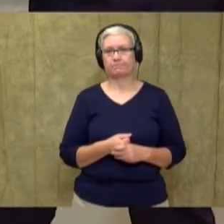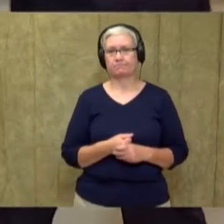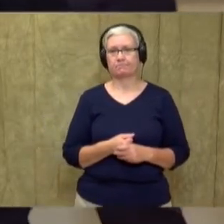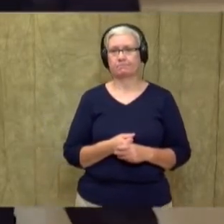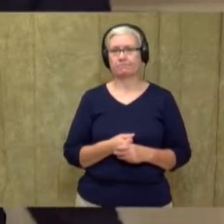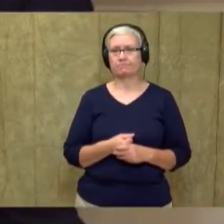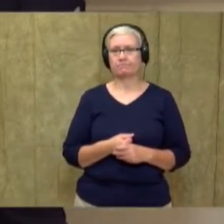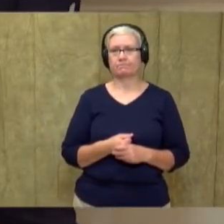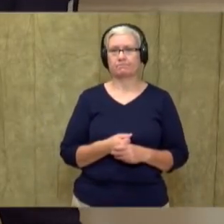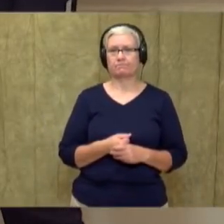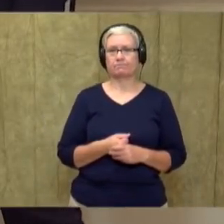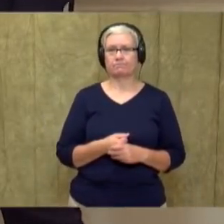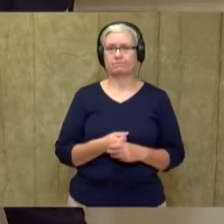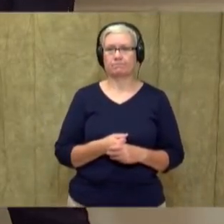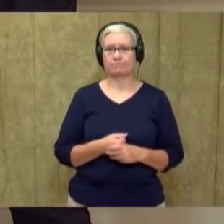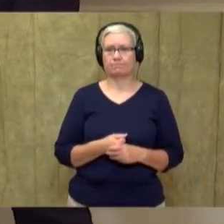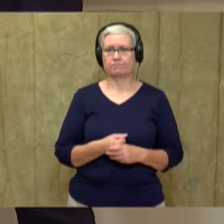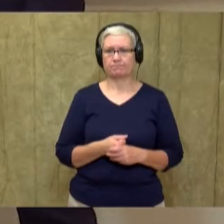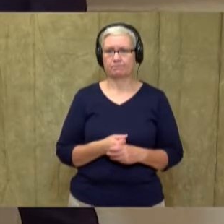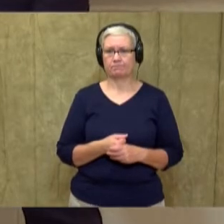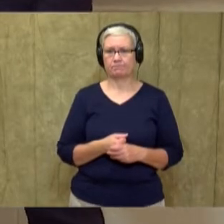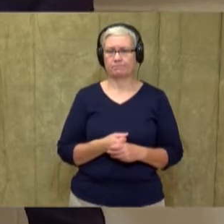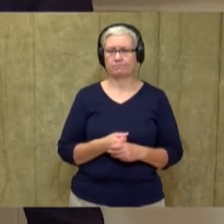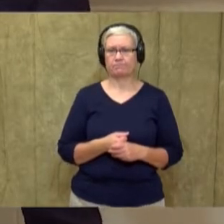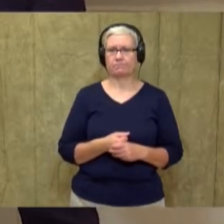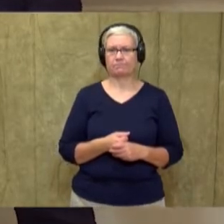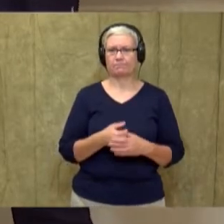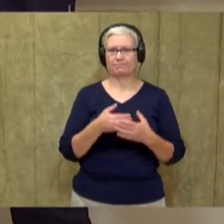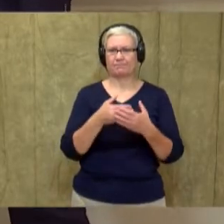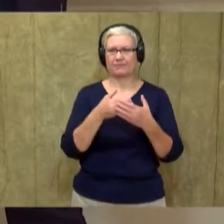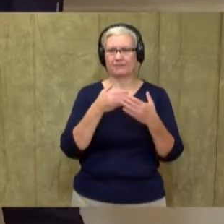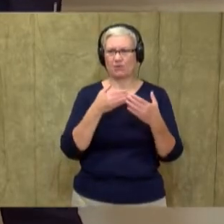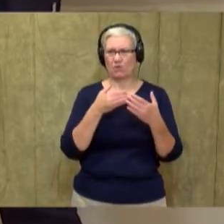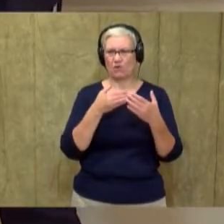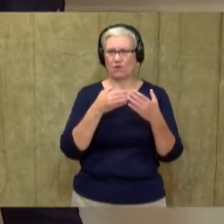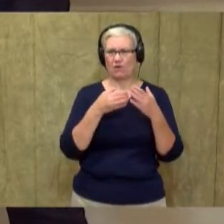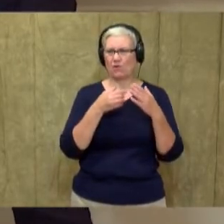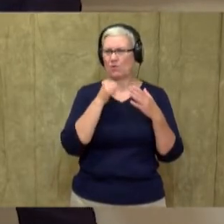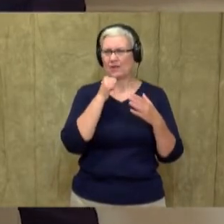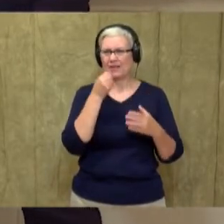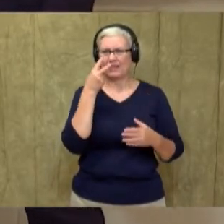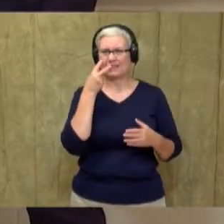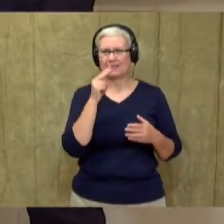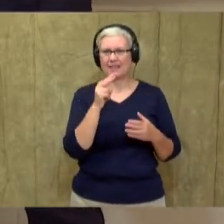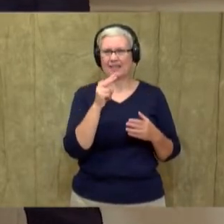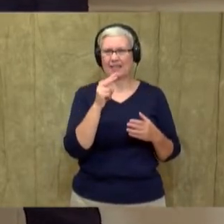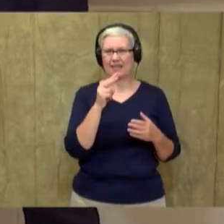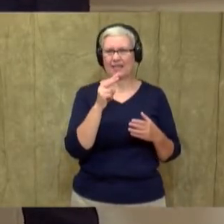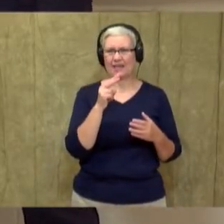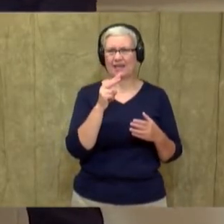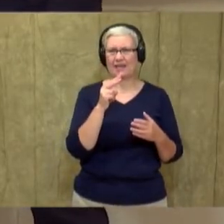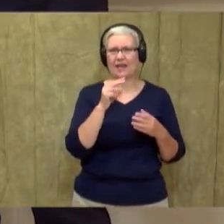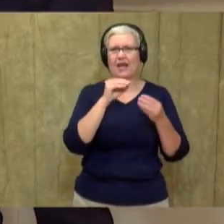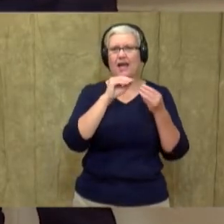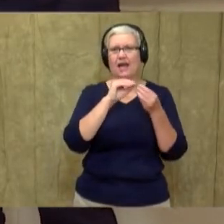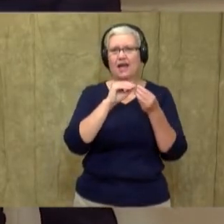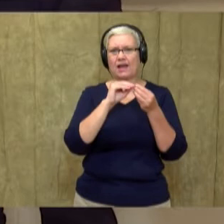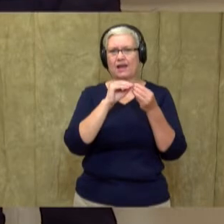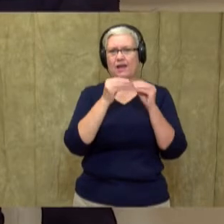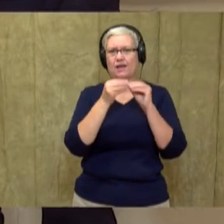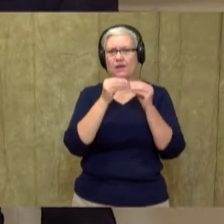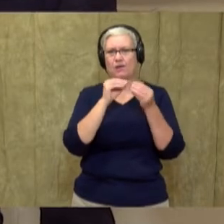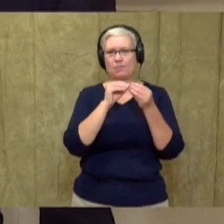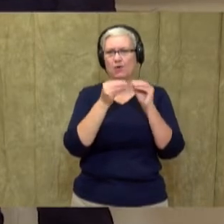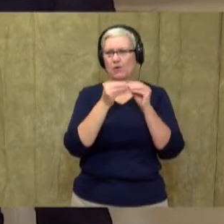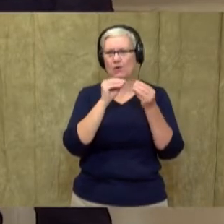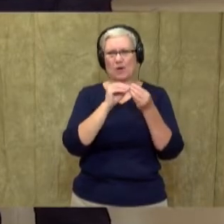Before, with the other representations, we didn't see a coefficient that was in front of x squared. We didn't see